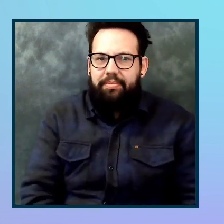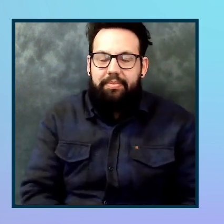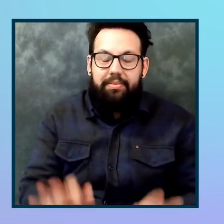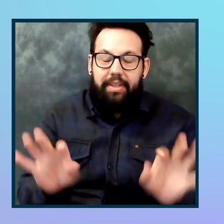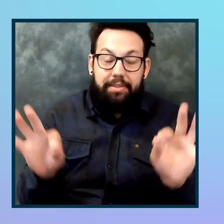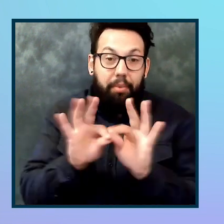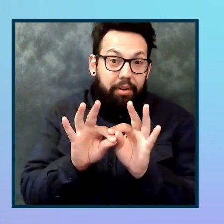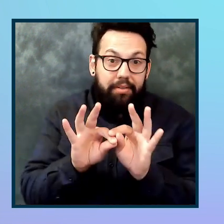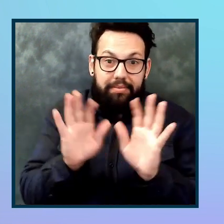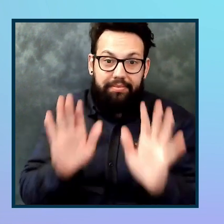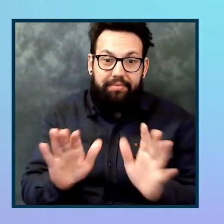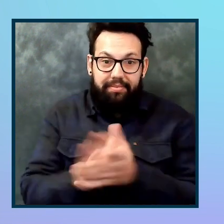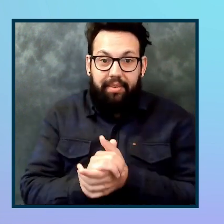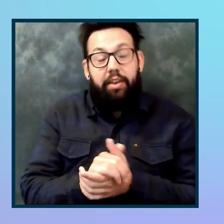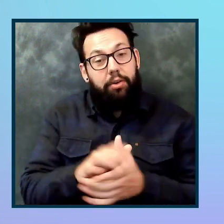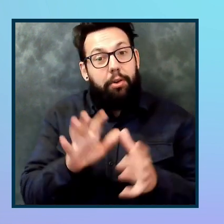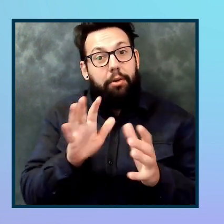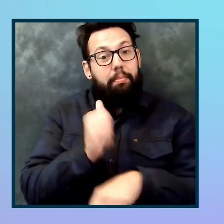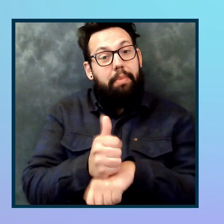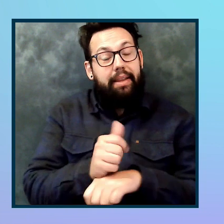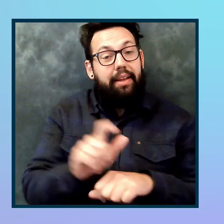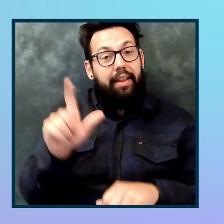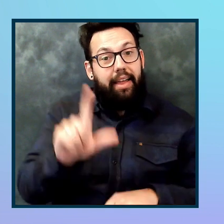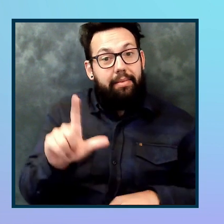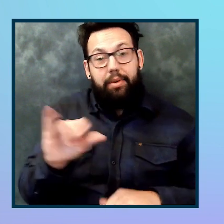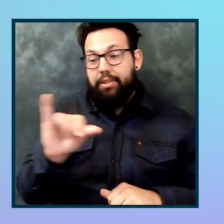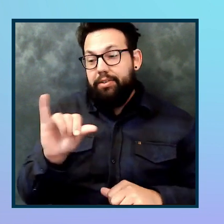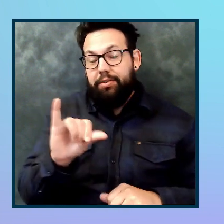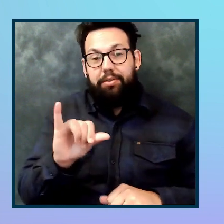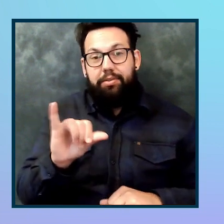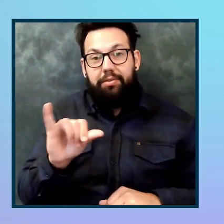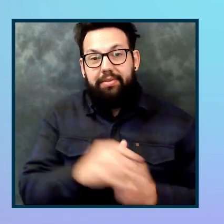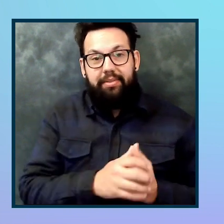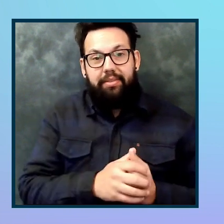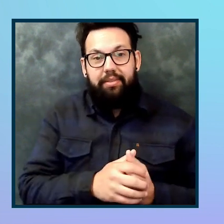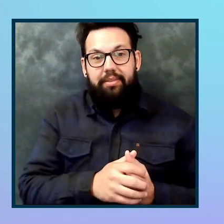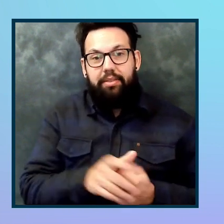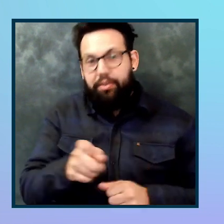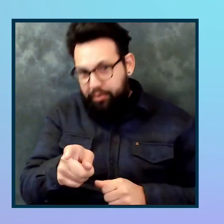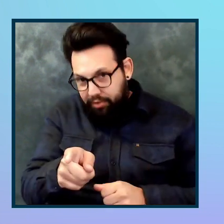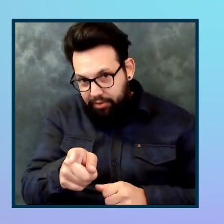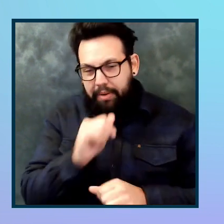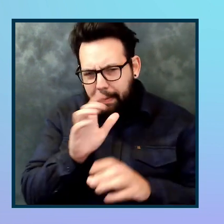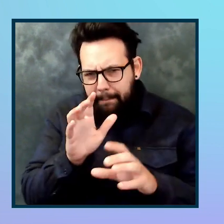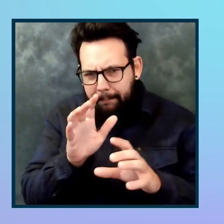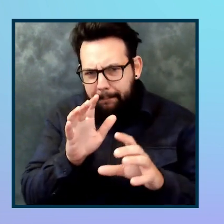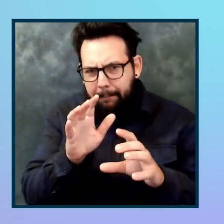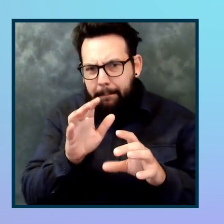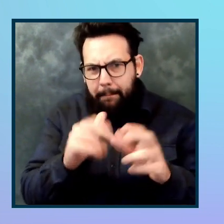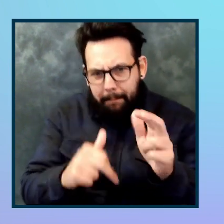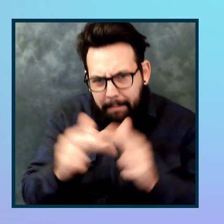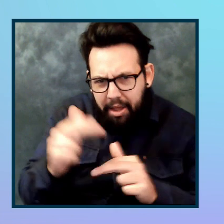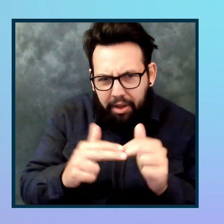And you're building a component library, right? You're not on the team that's building the actual like front end